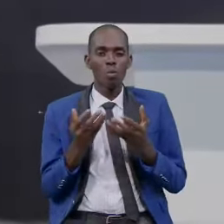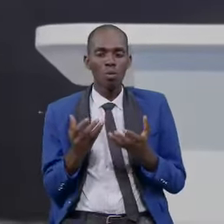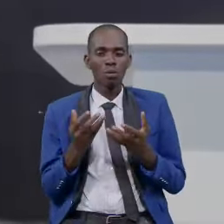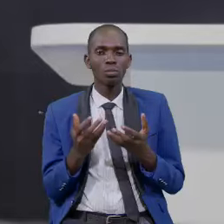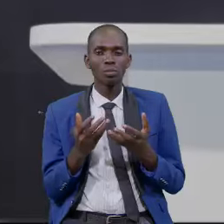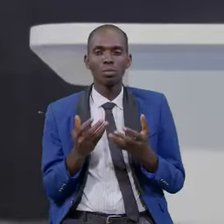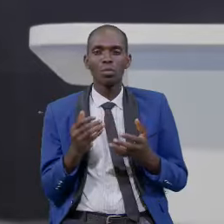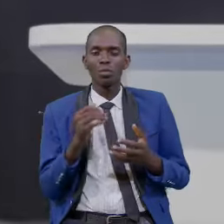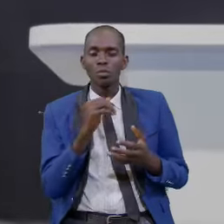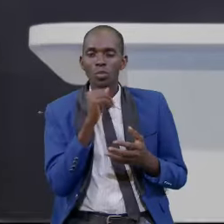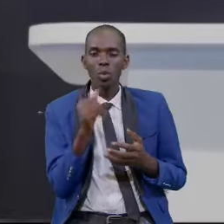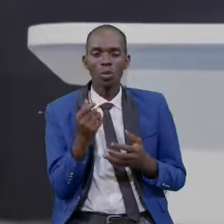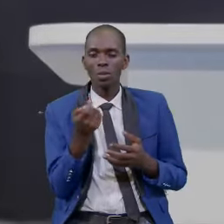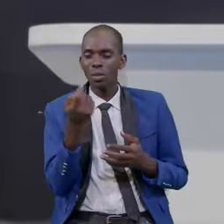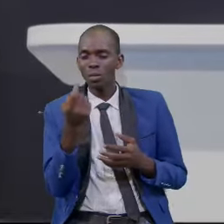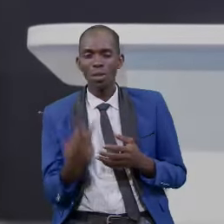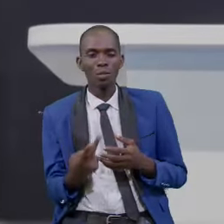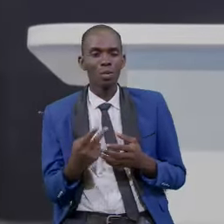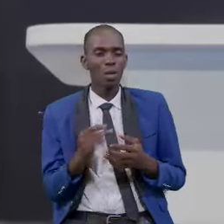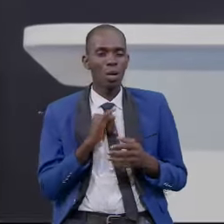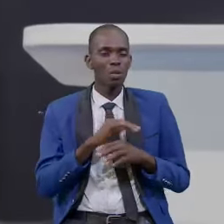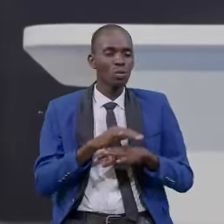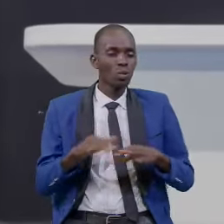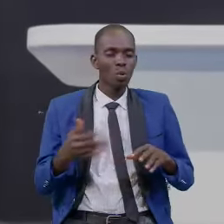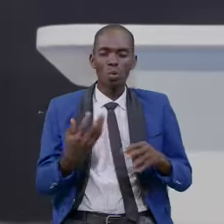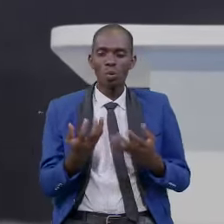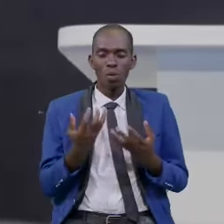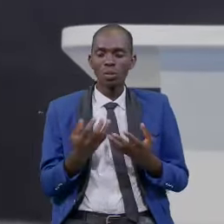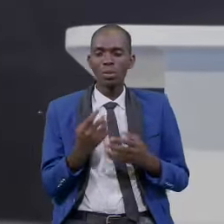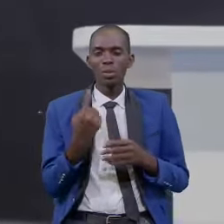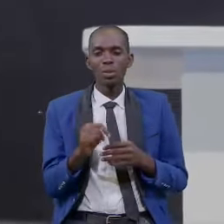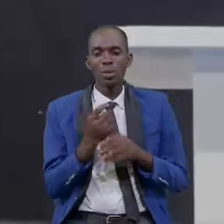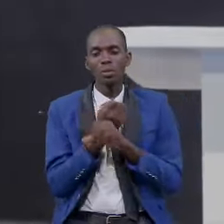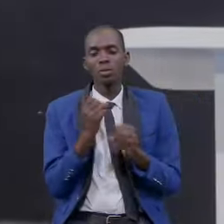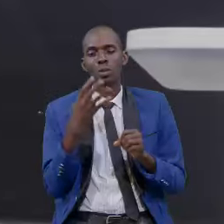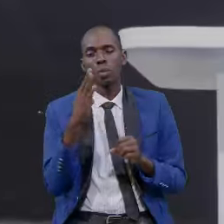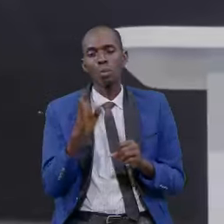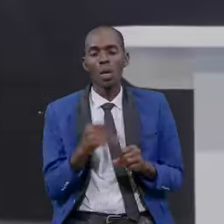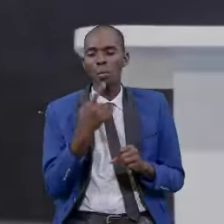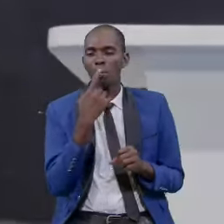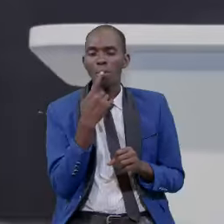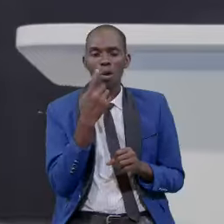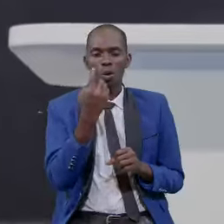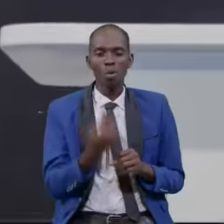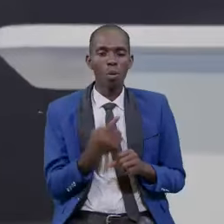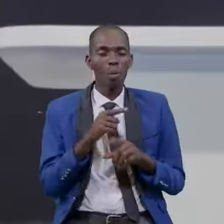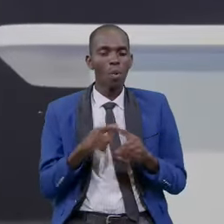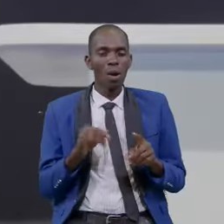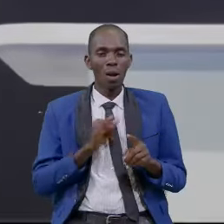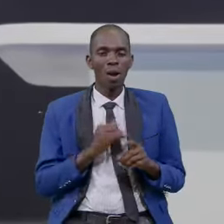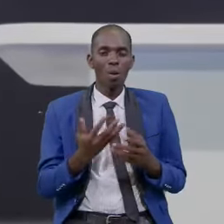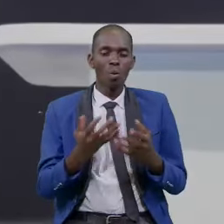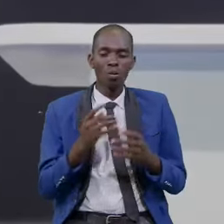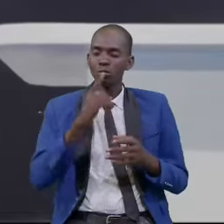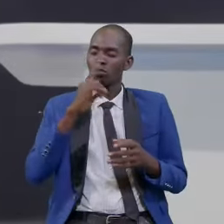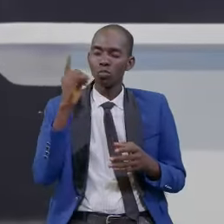no-so salvation. I don't want superficial salvation. I want real salvation that comes with